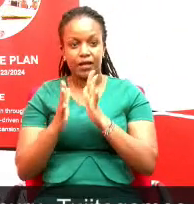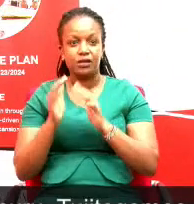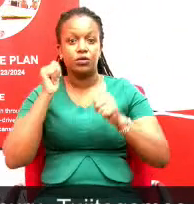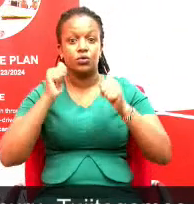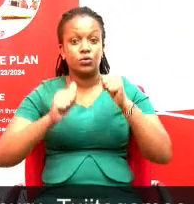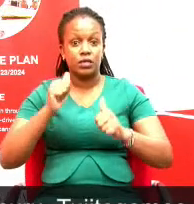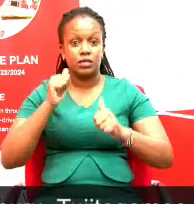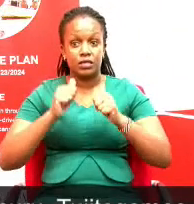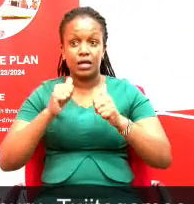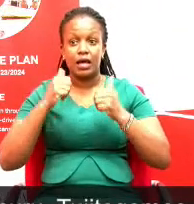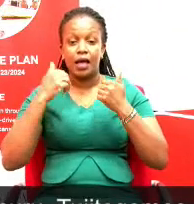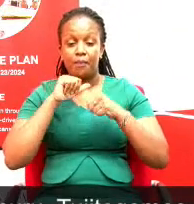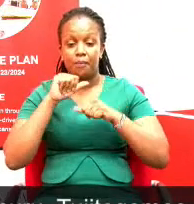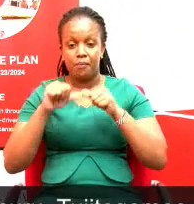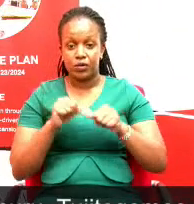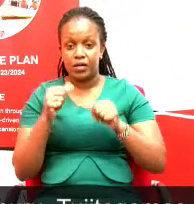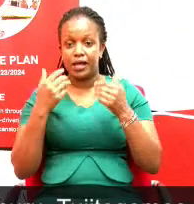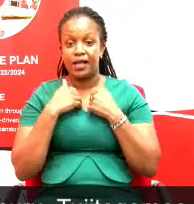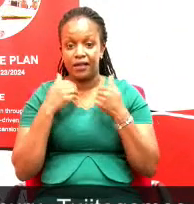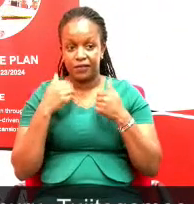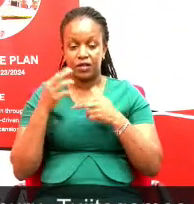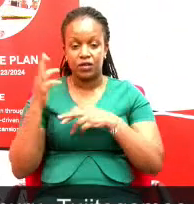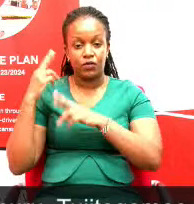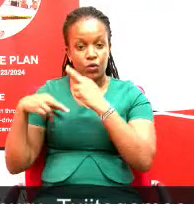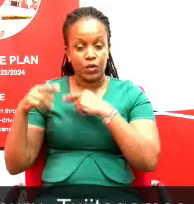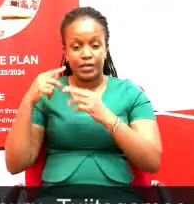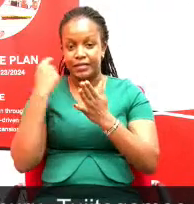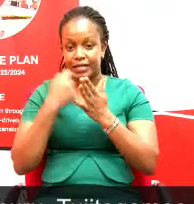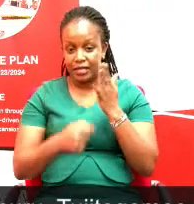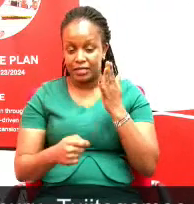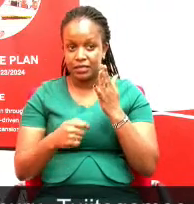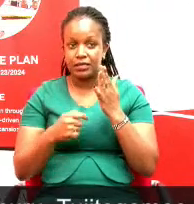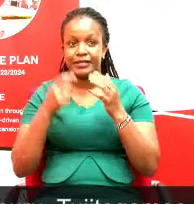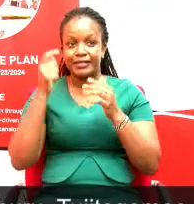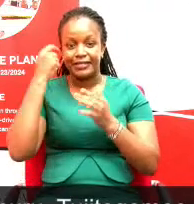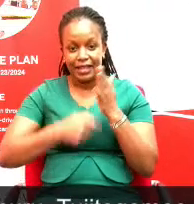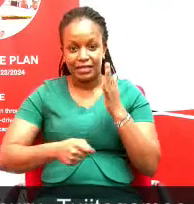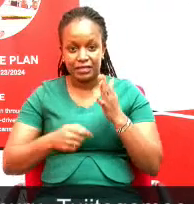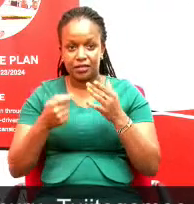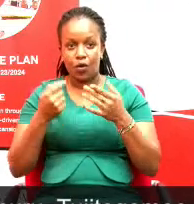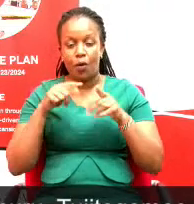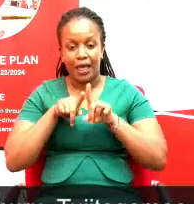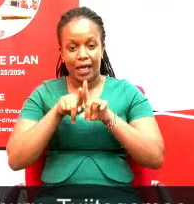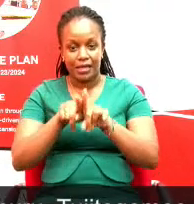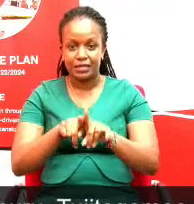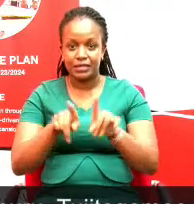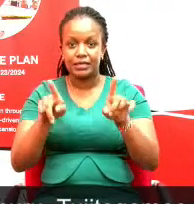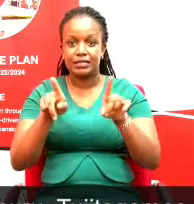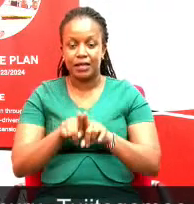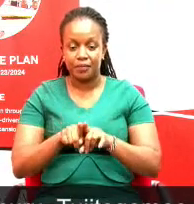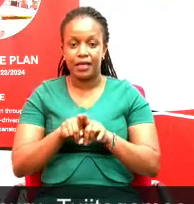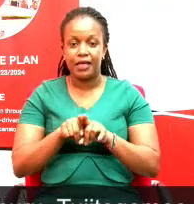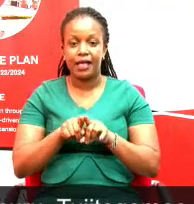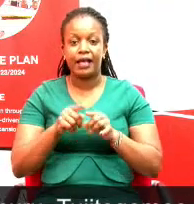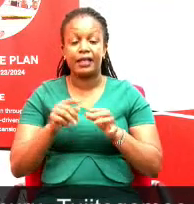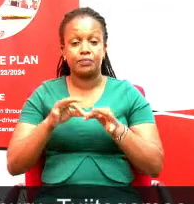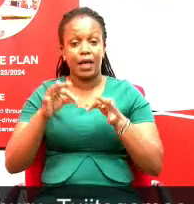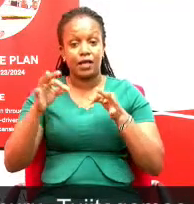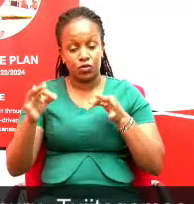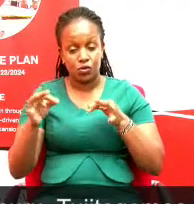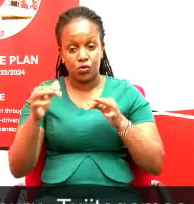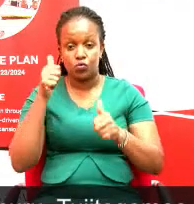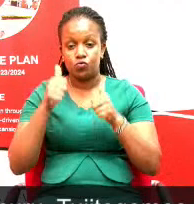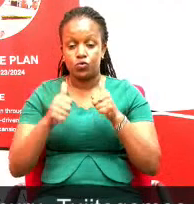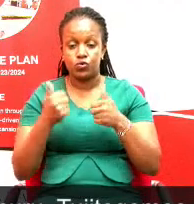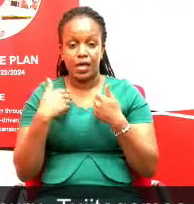revenue mobilization through tax simplification, technology-driven compliance, and tax-based expansion, resonates very well